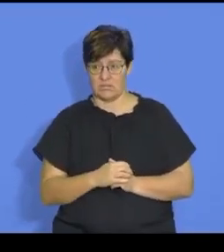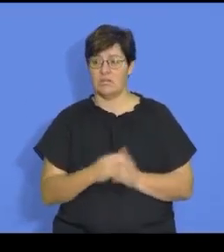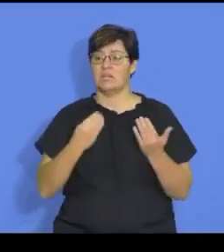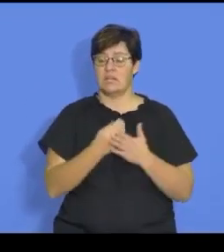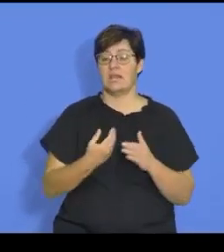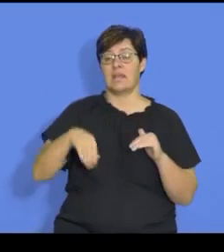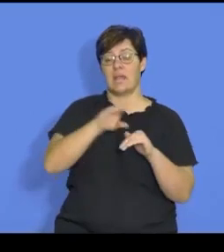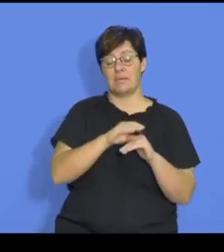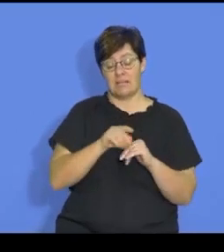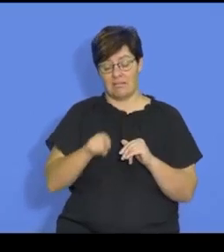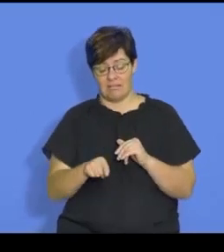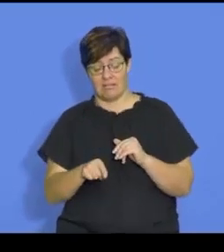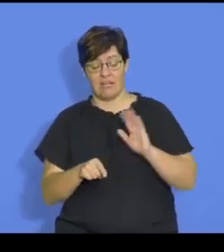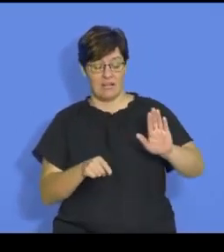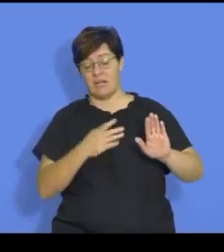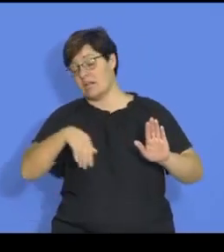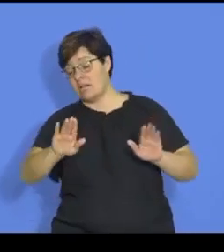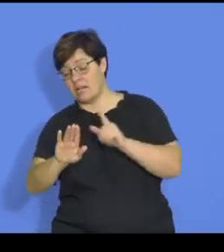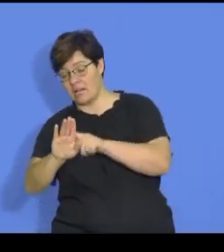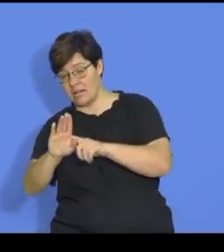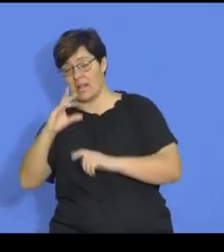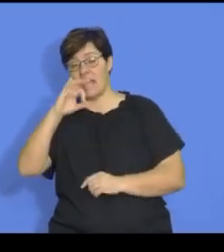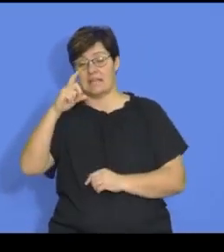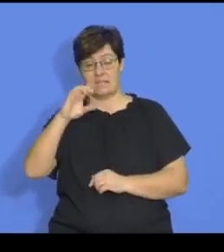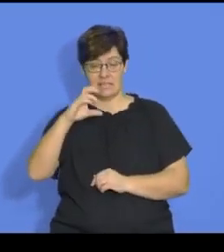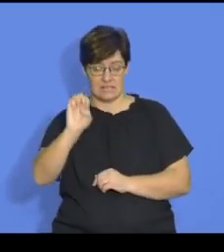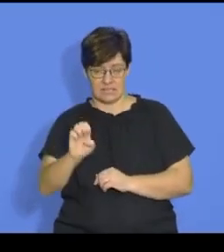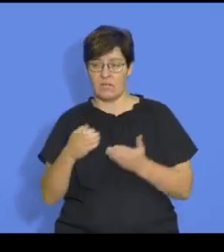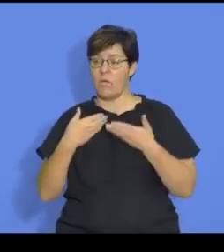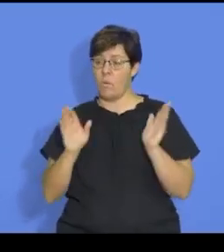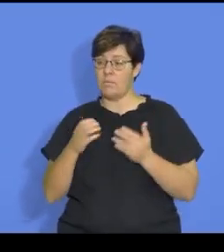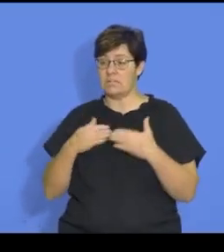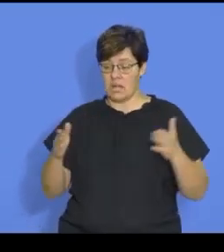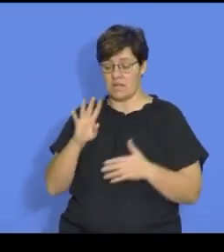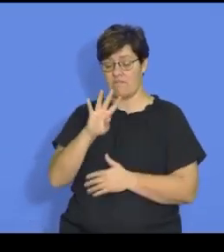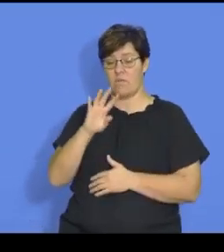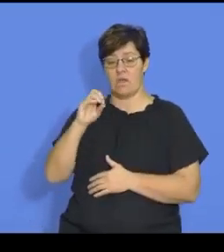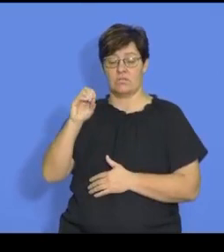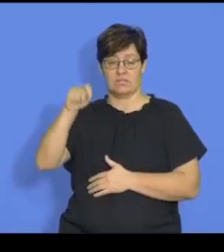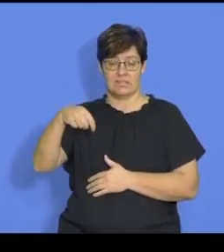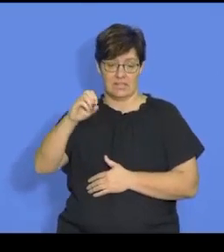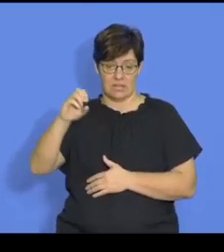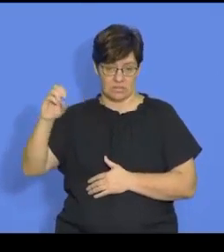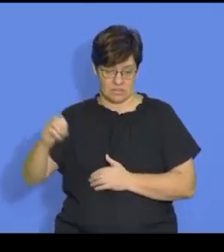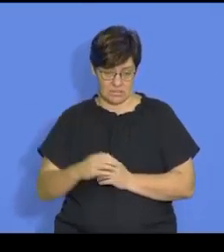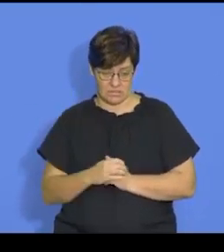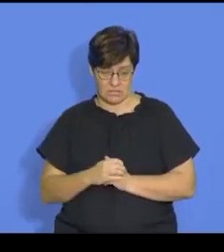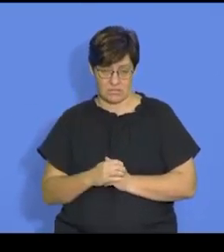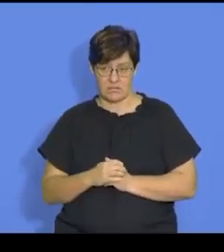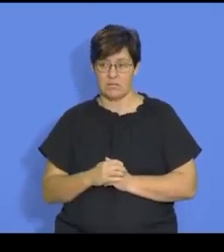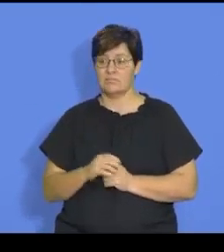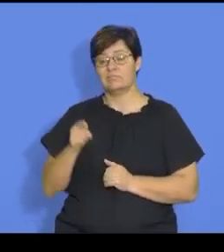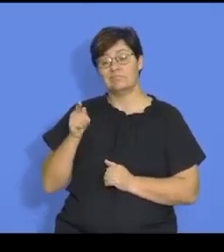got capital partner Candace. So she started off with an opening balance of 400,000 and